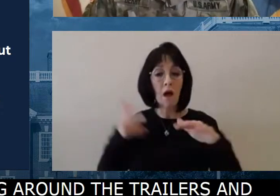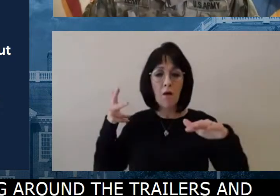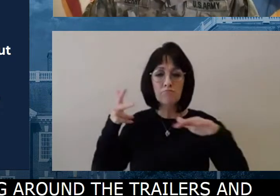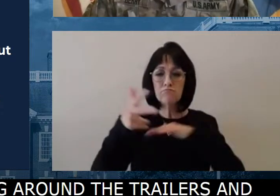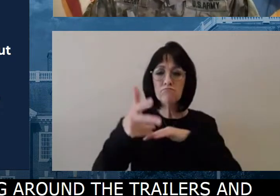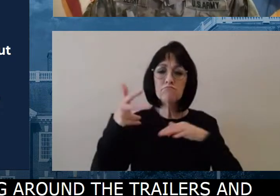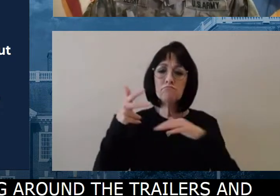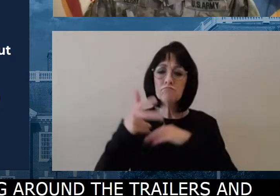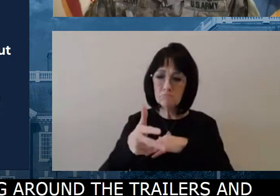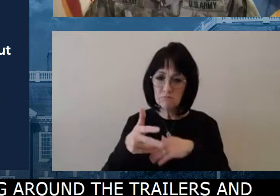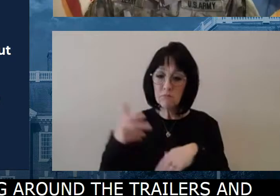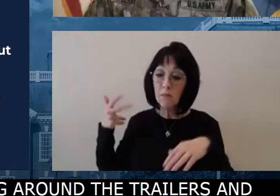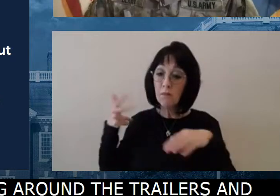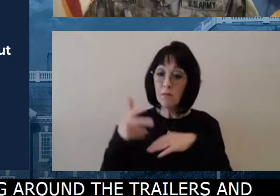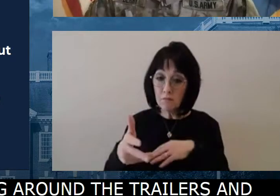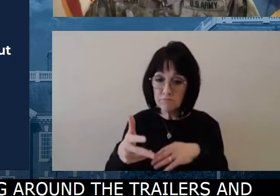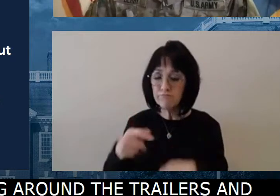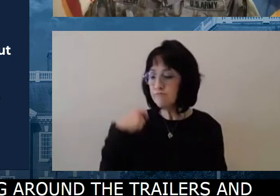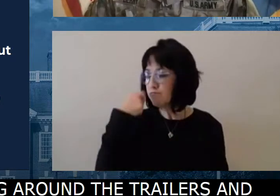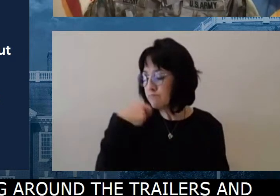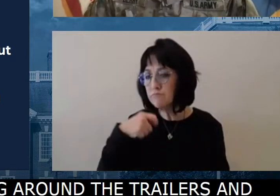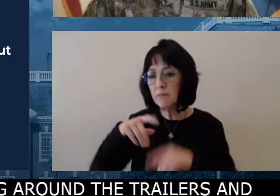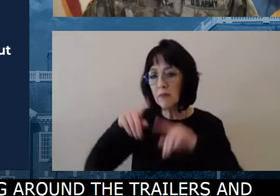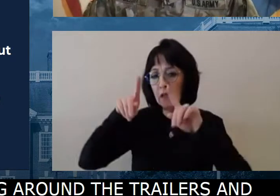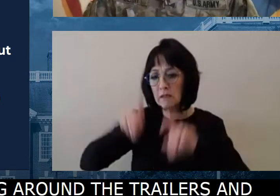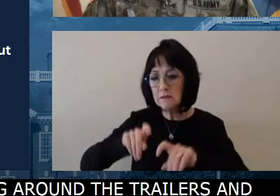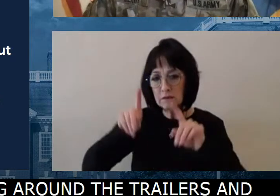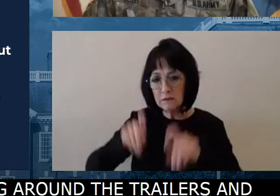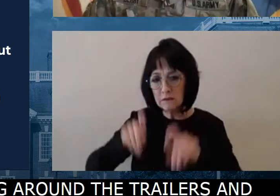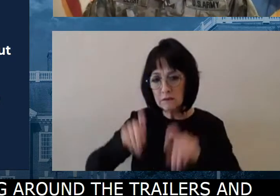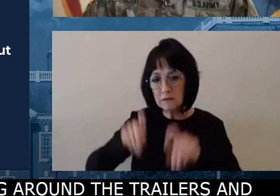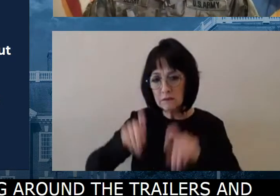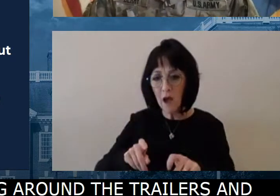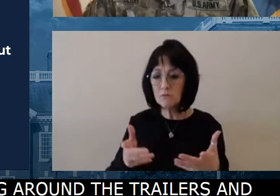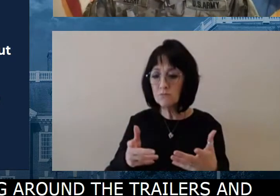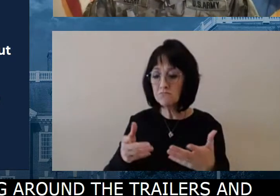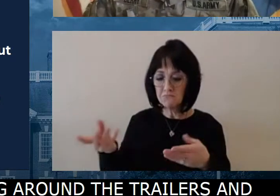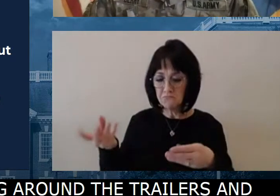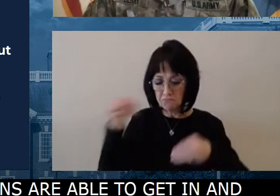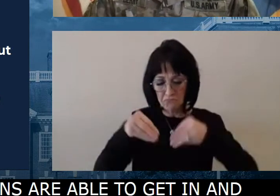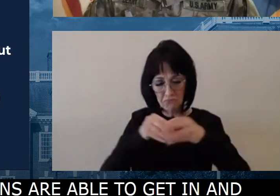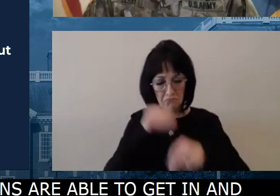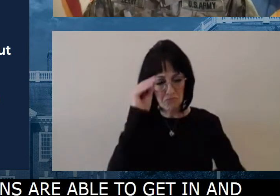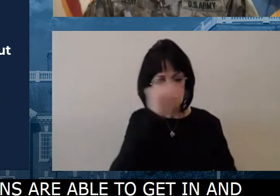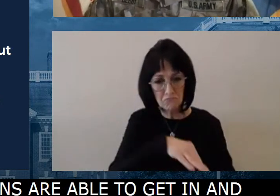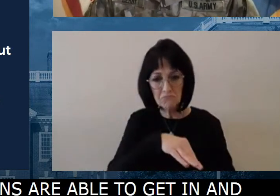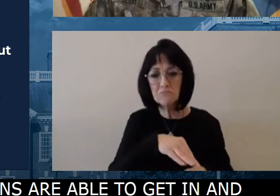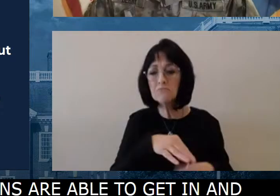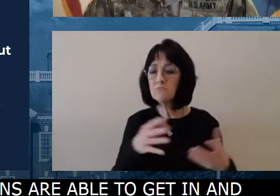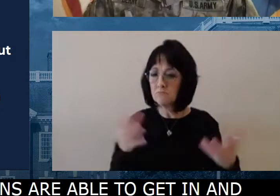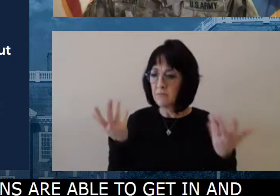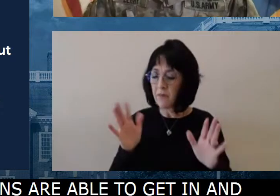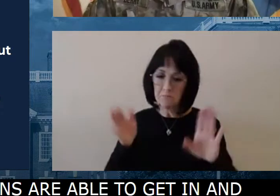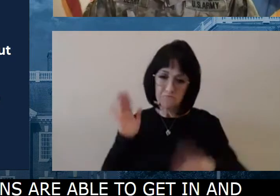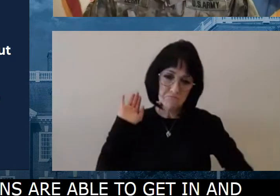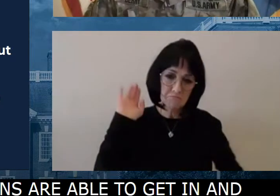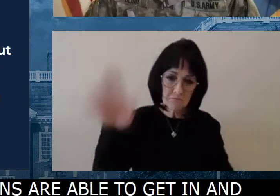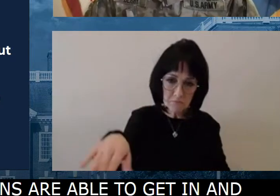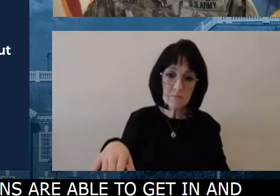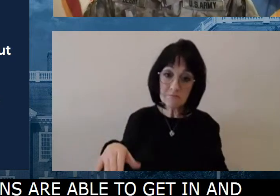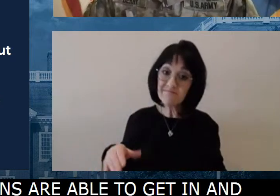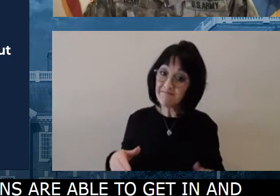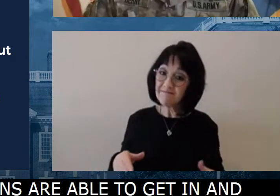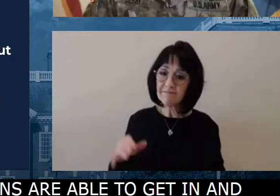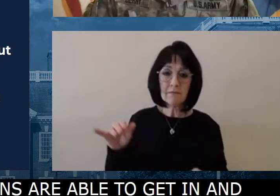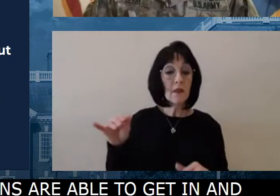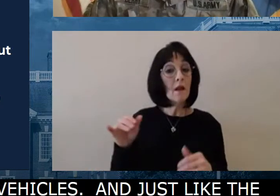good to see citizens serving citizens. And then again, just like with the vaccines, the electronic